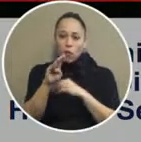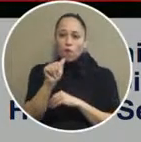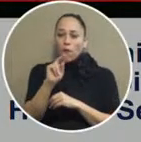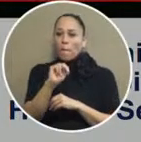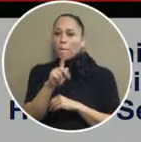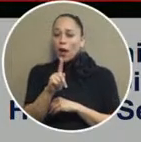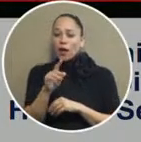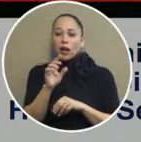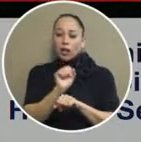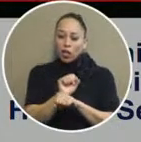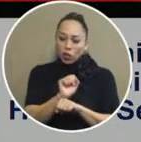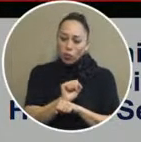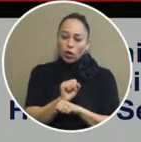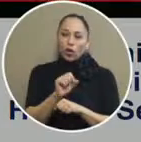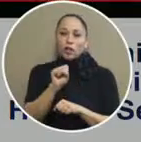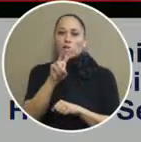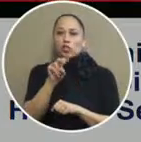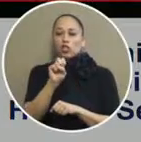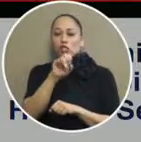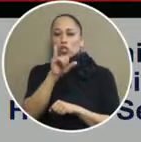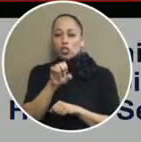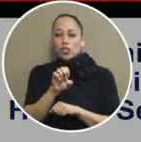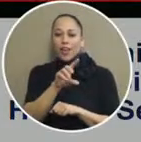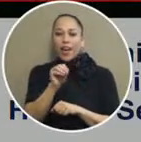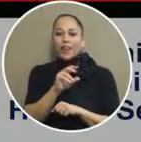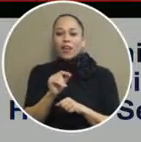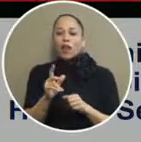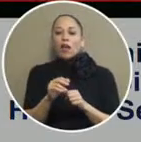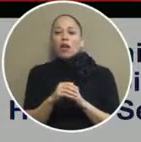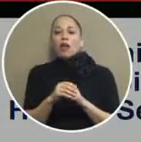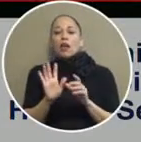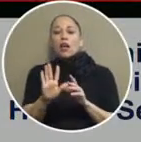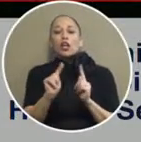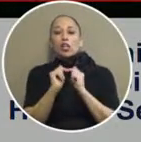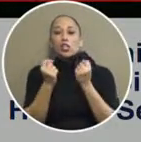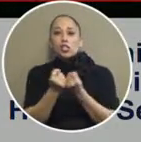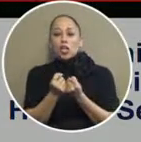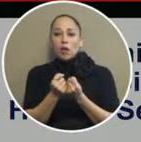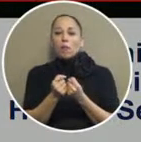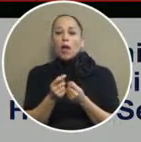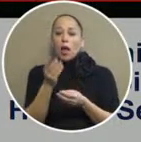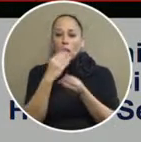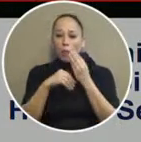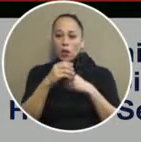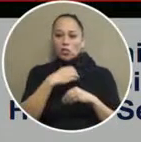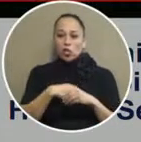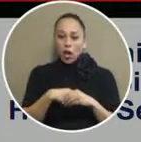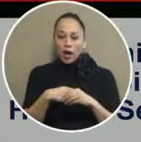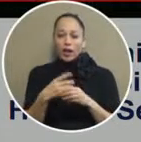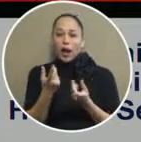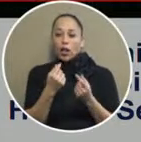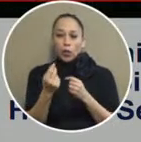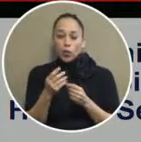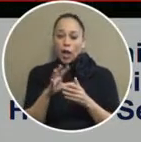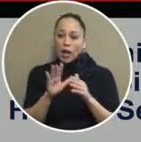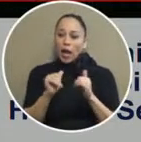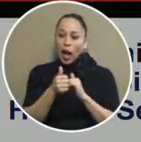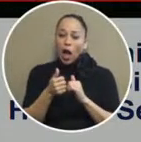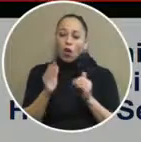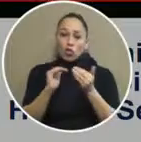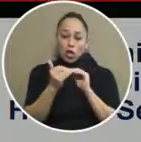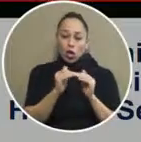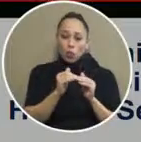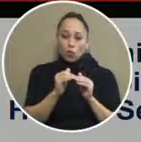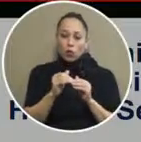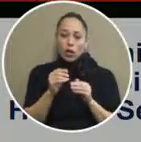the miraculous work that Susan Goodell and her team at El Pasoans Fighting Hunger have been doing since day one. And the way that the community